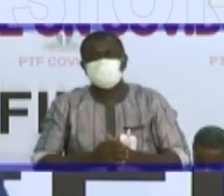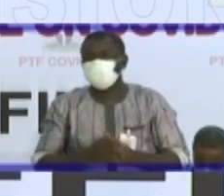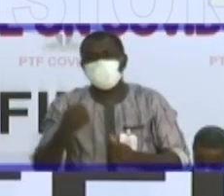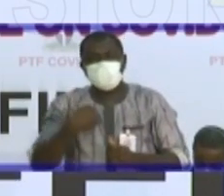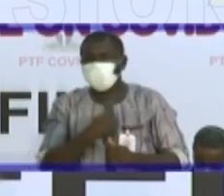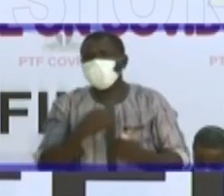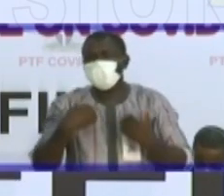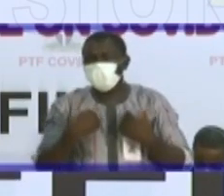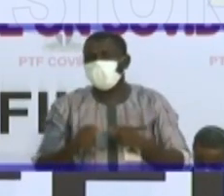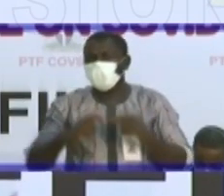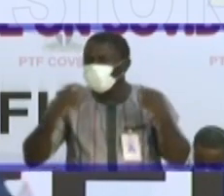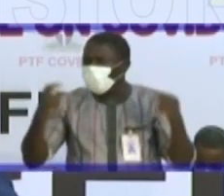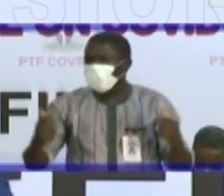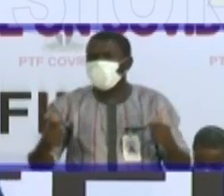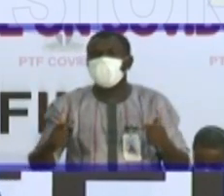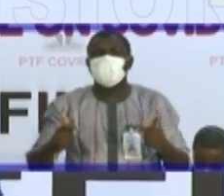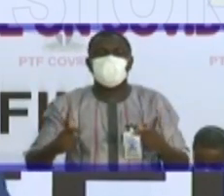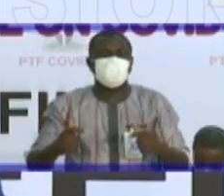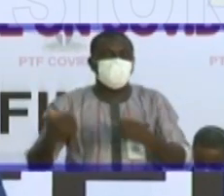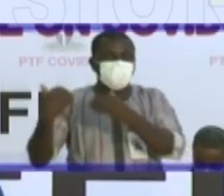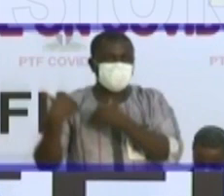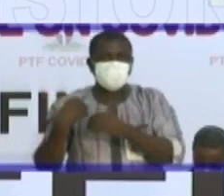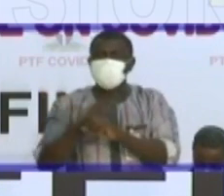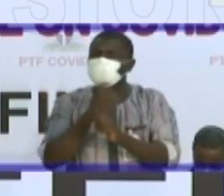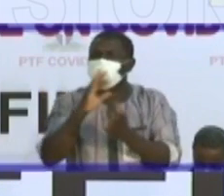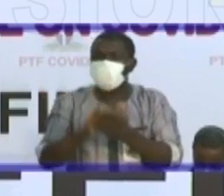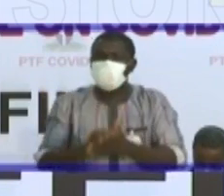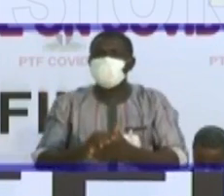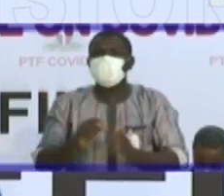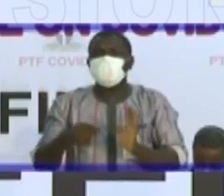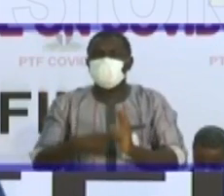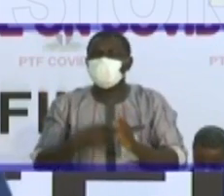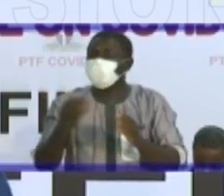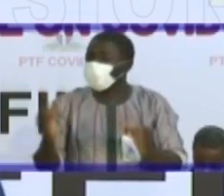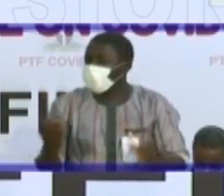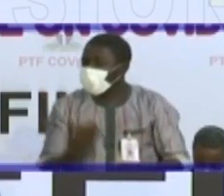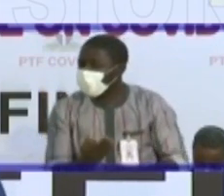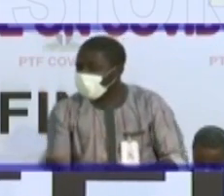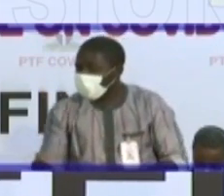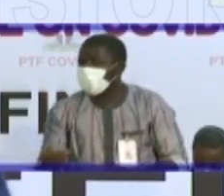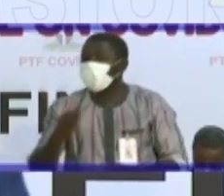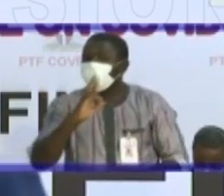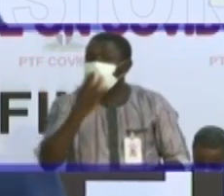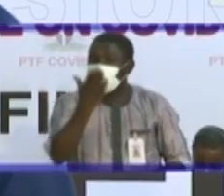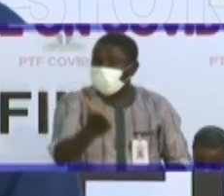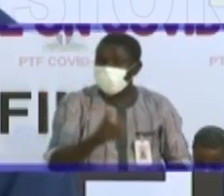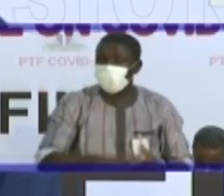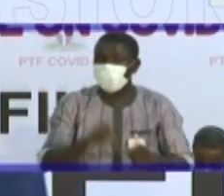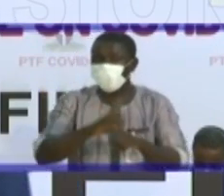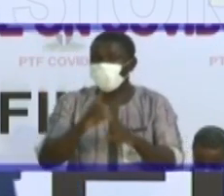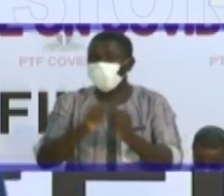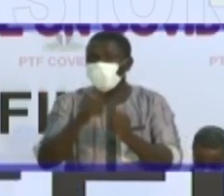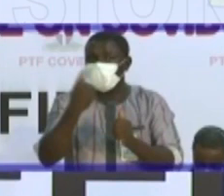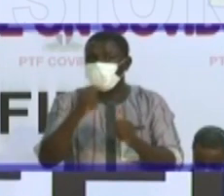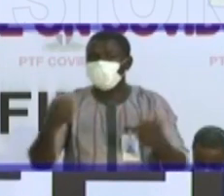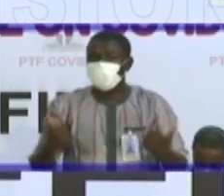we have a great responsibility to also ensure that these facilities are also there to deal with the immediate challenges we're facing back